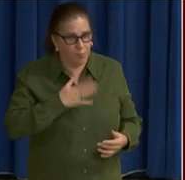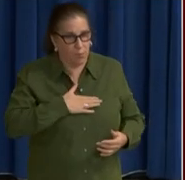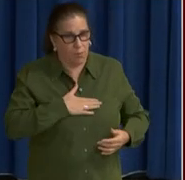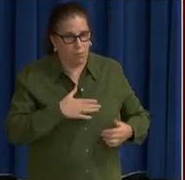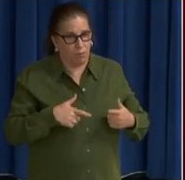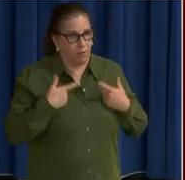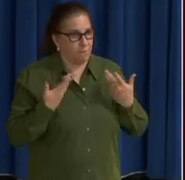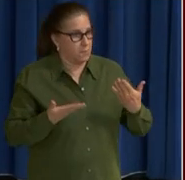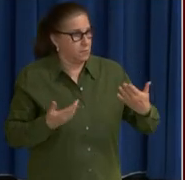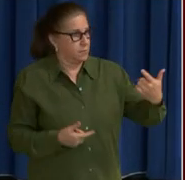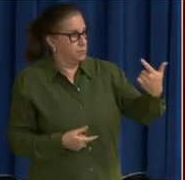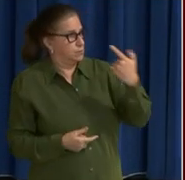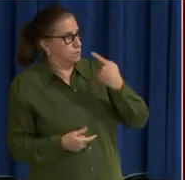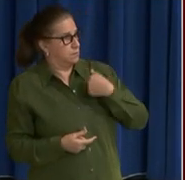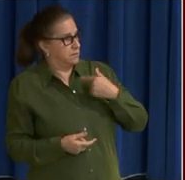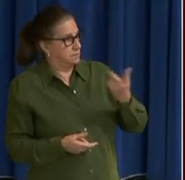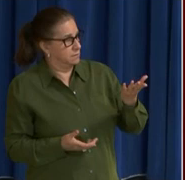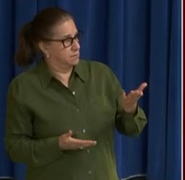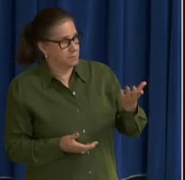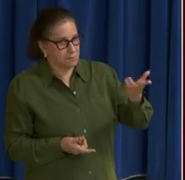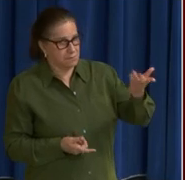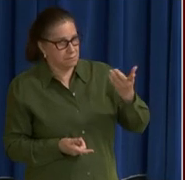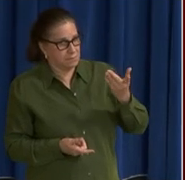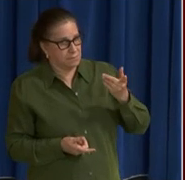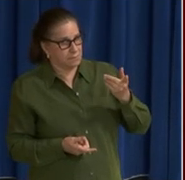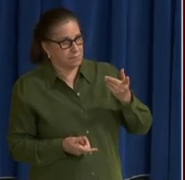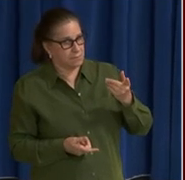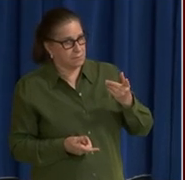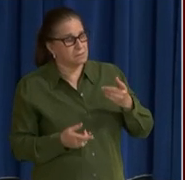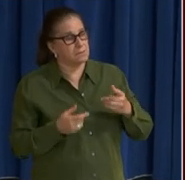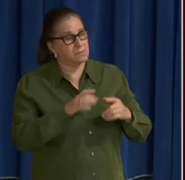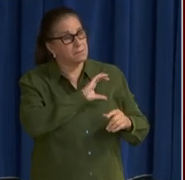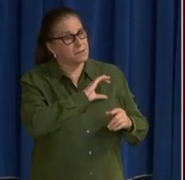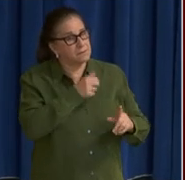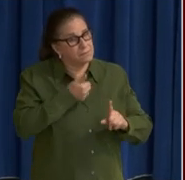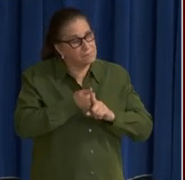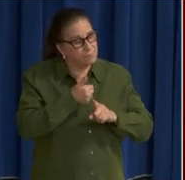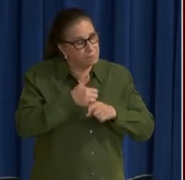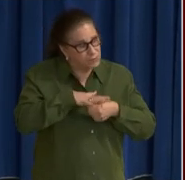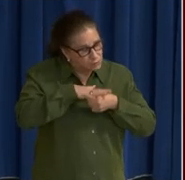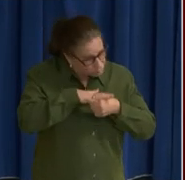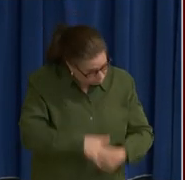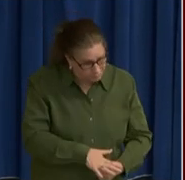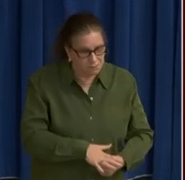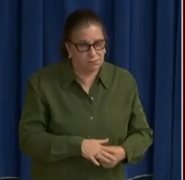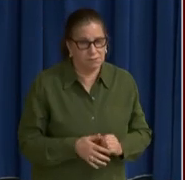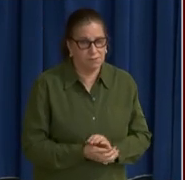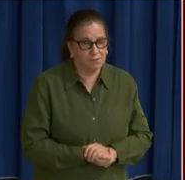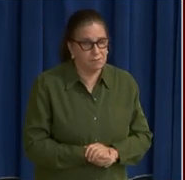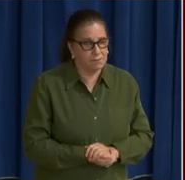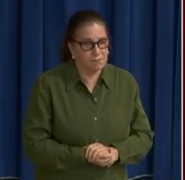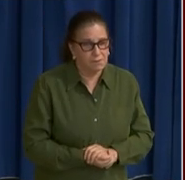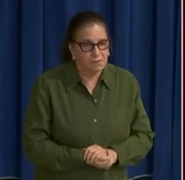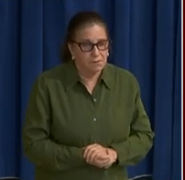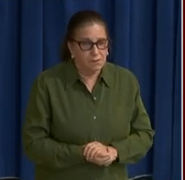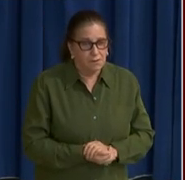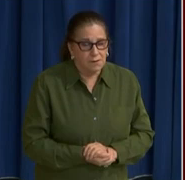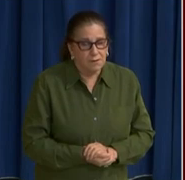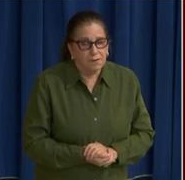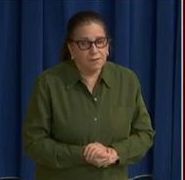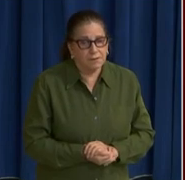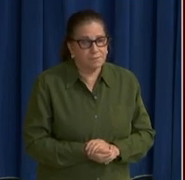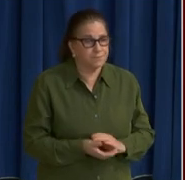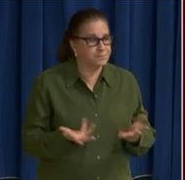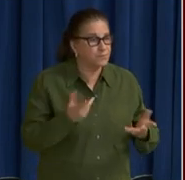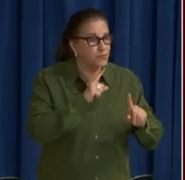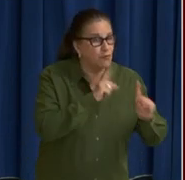killed, that they are under stress. So his reaction is probably consistent with normal human behavior,